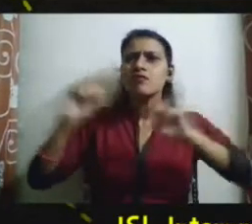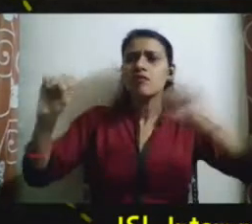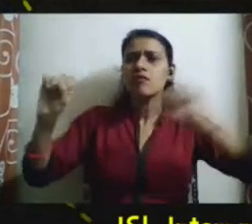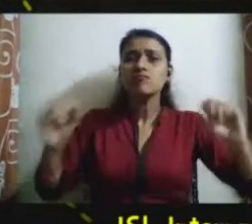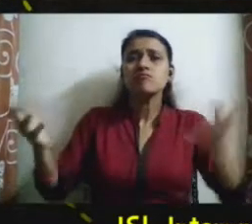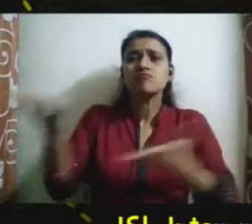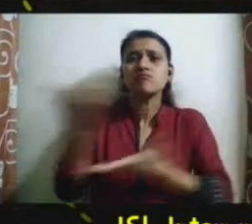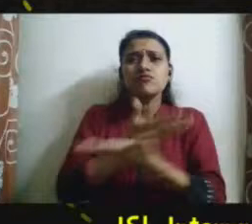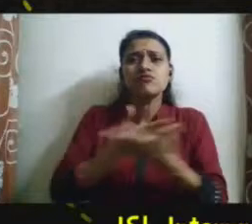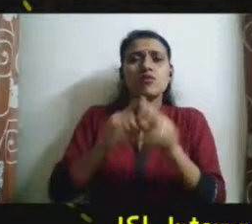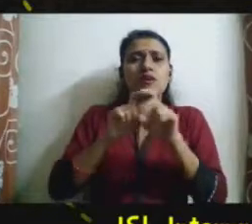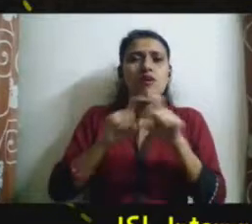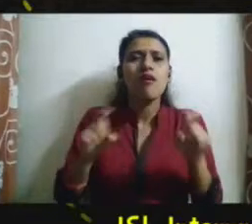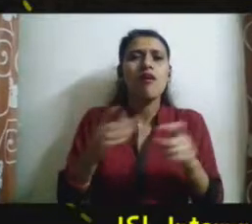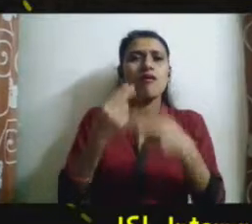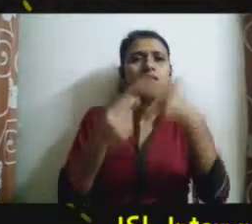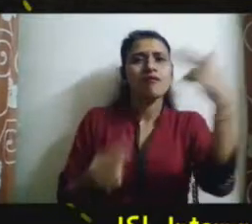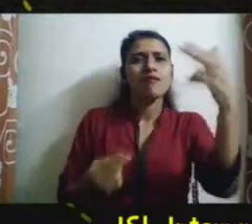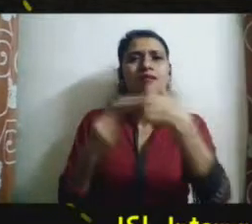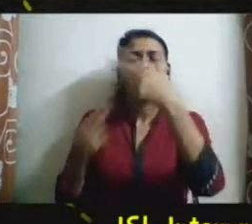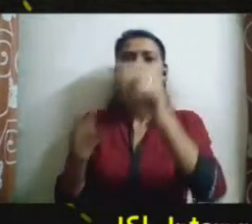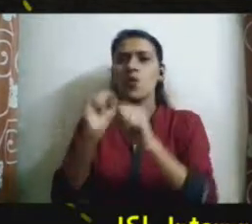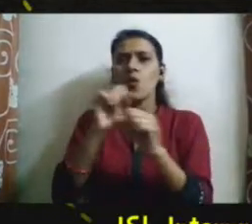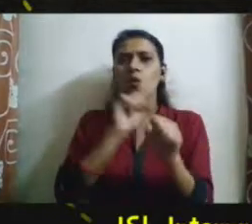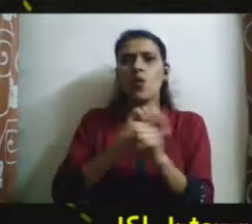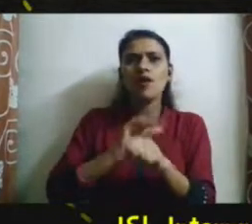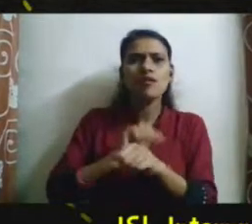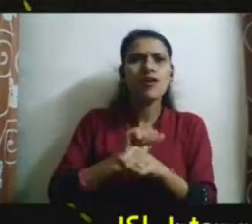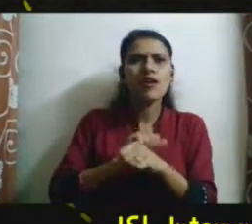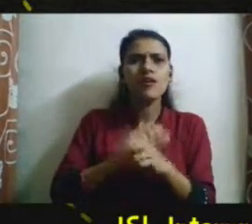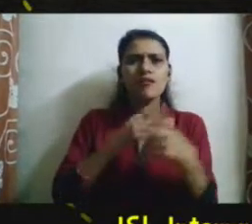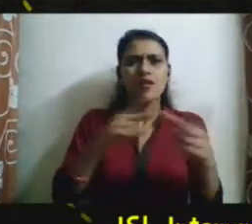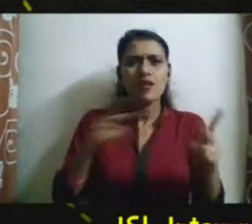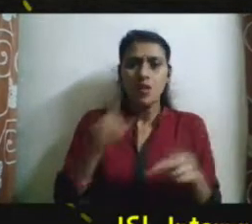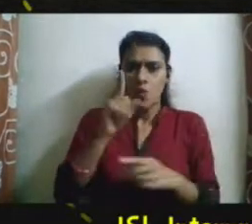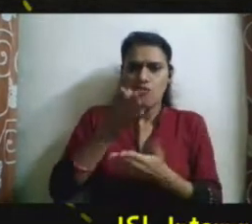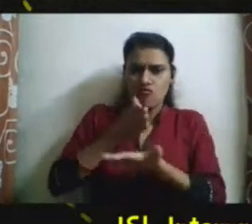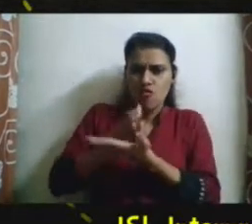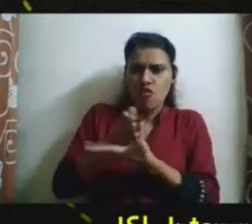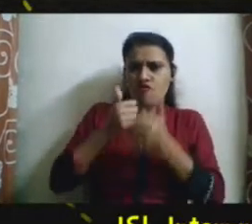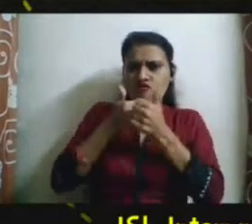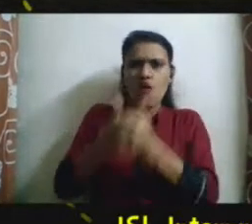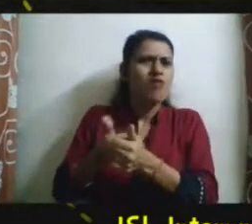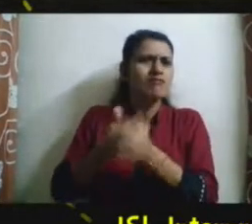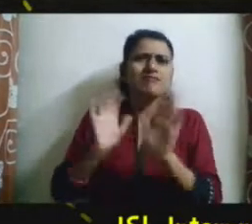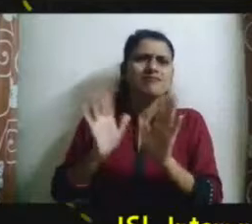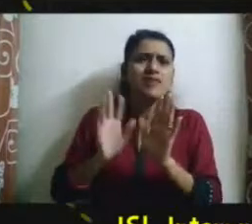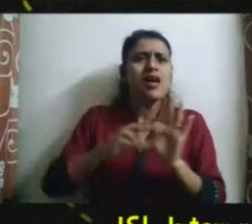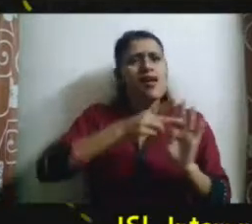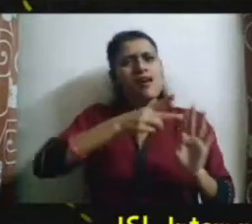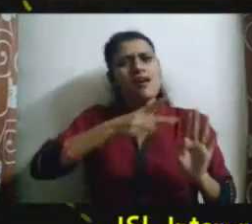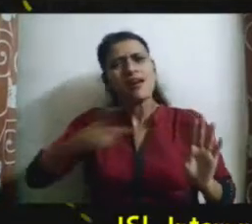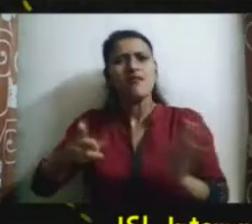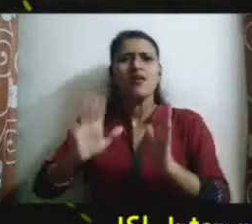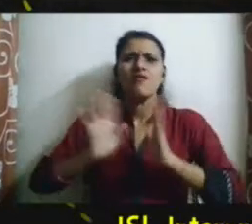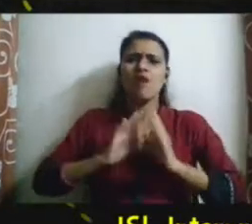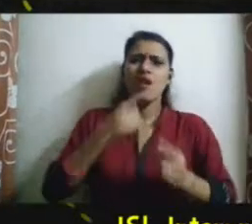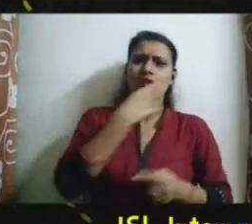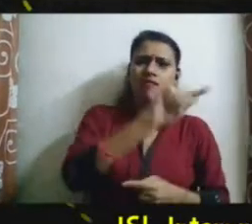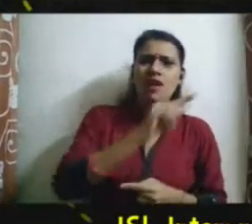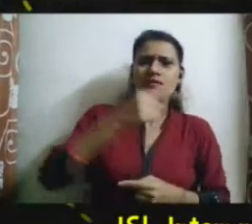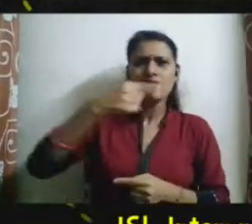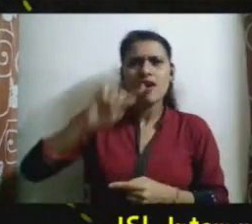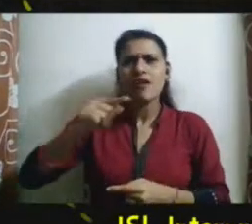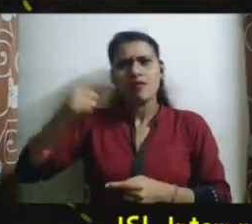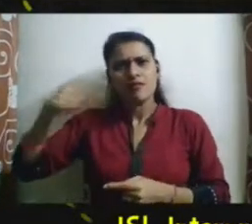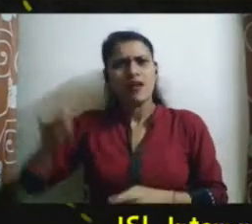came spoke about their way of doing things, but never asserted that it's the only way it should be done. They all felt all things are valid. I think the other